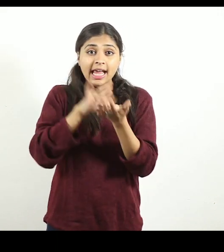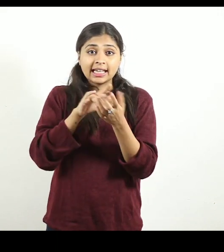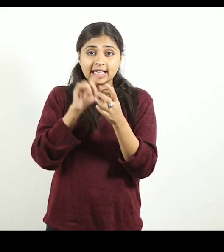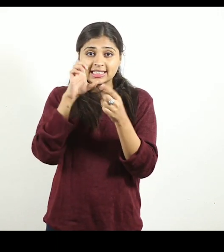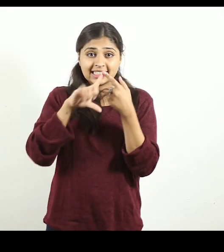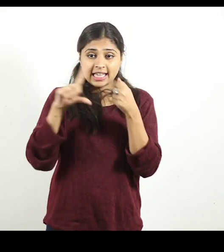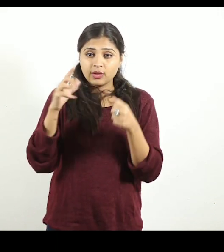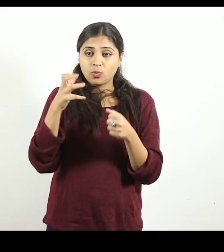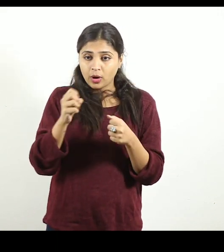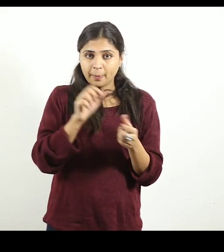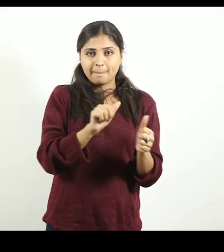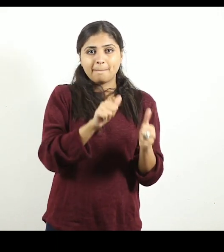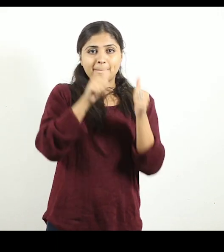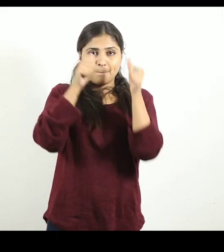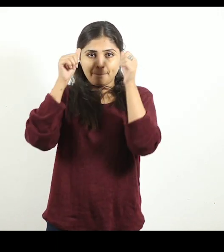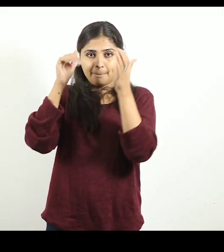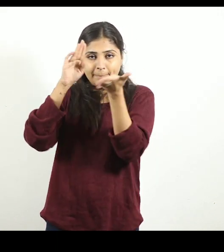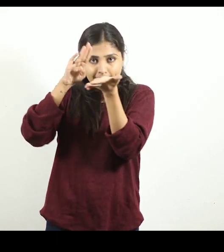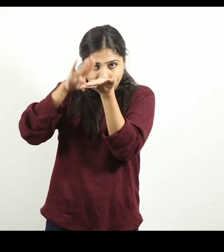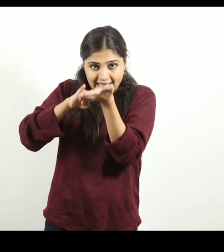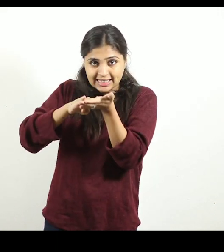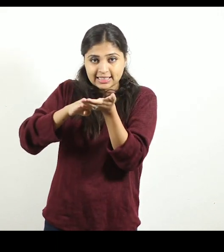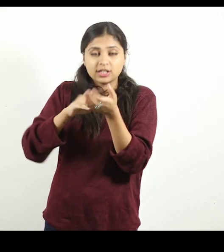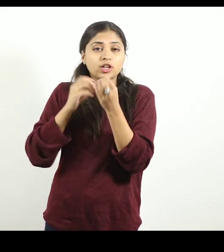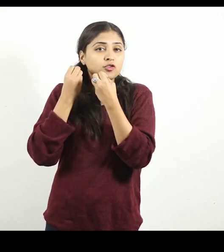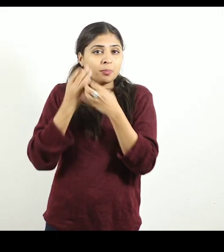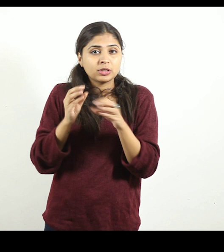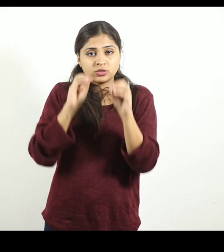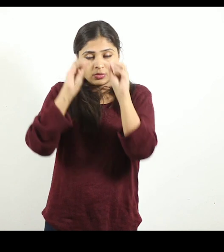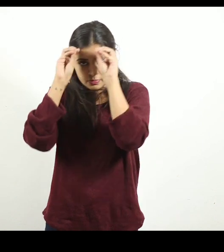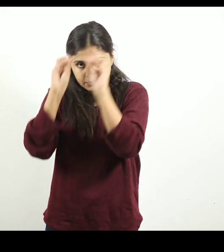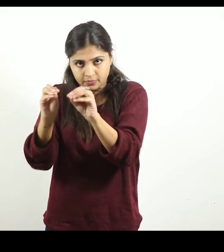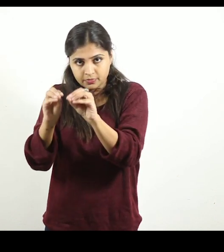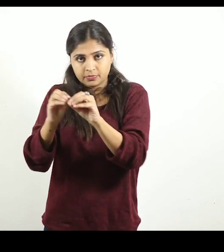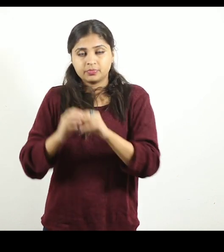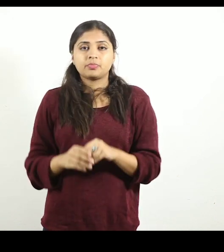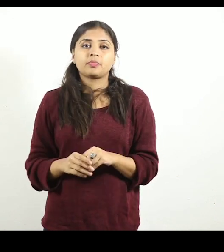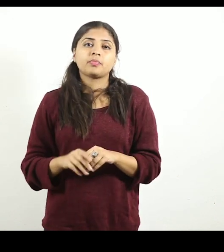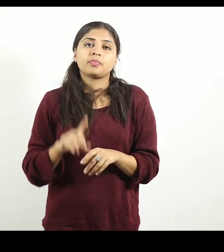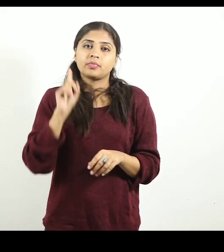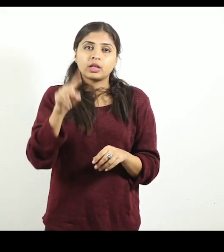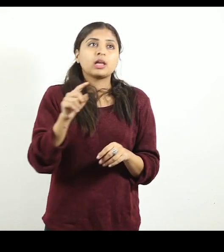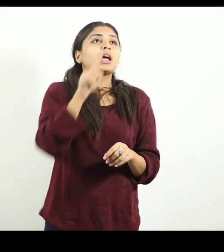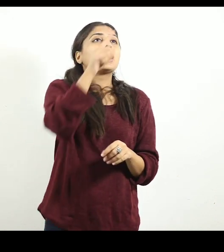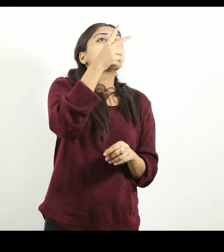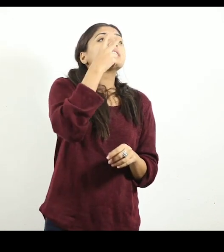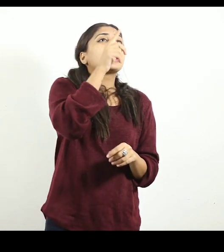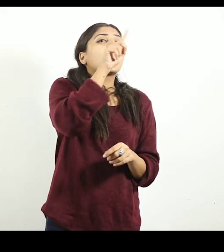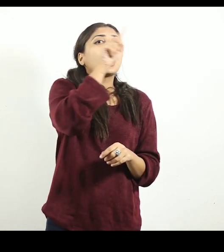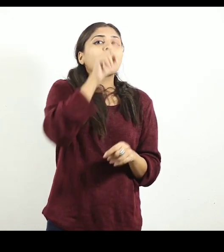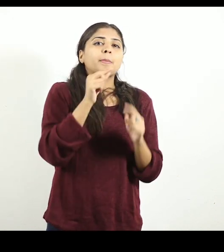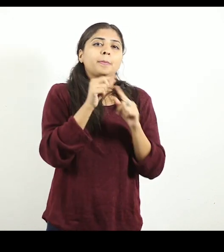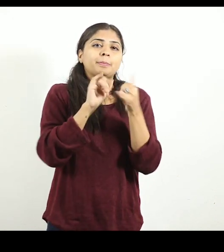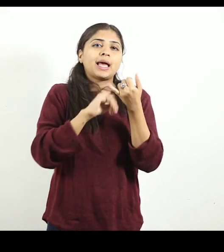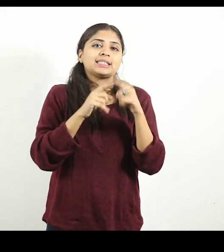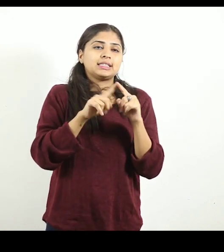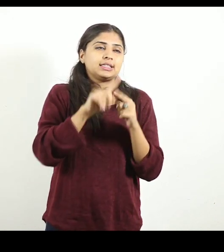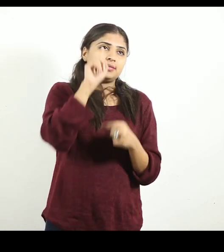in. Number 4. On the Home tab in the Clipboard group, click Paste.